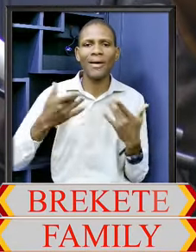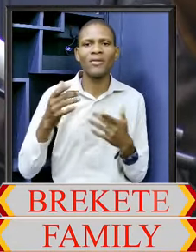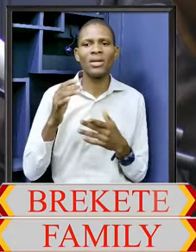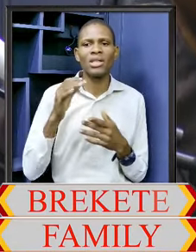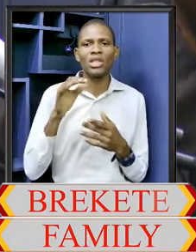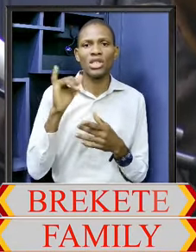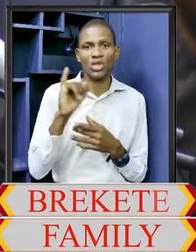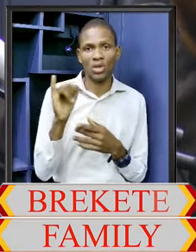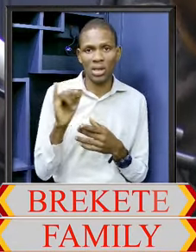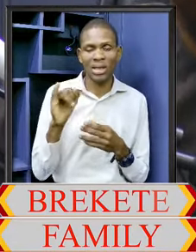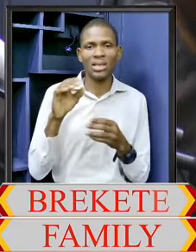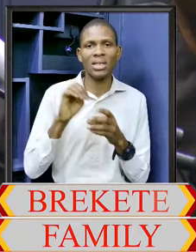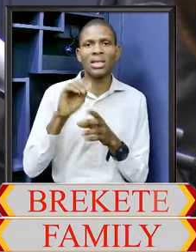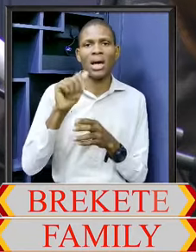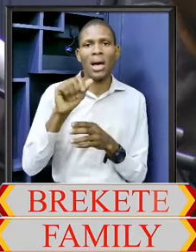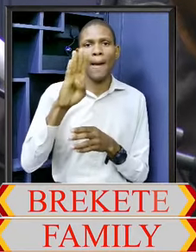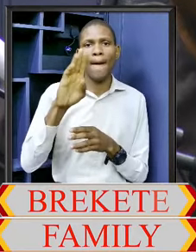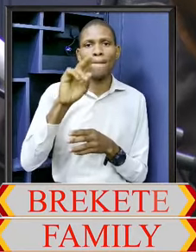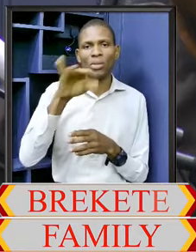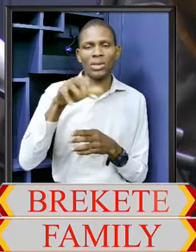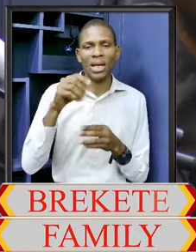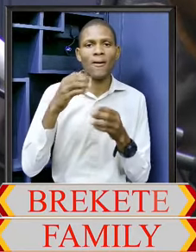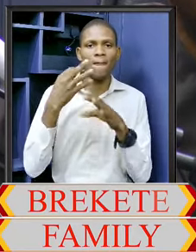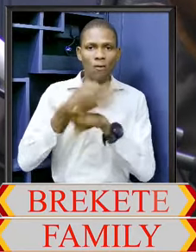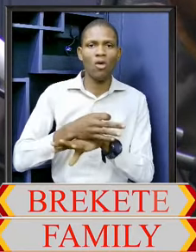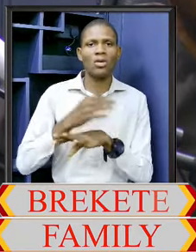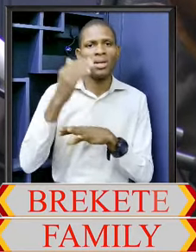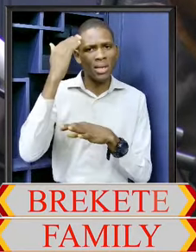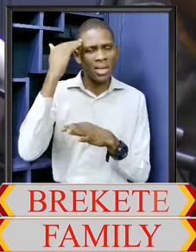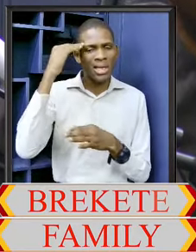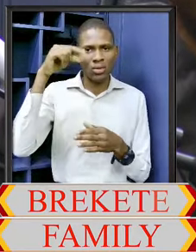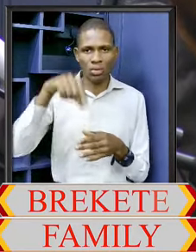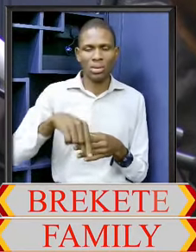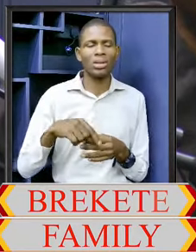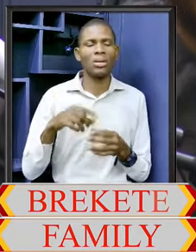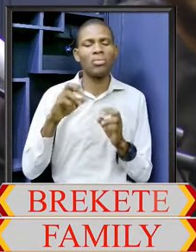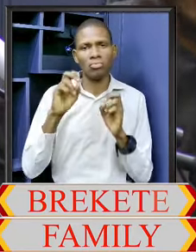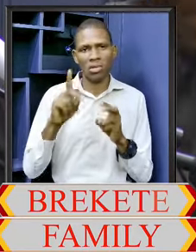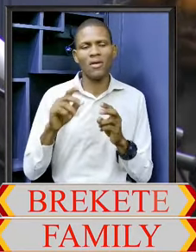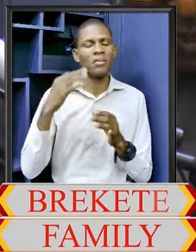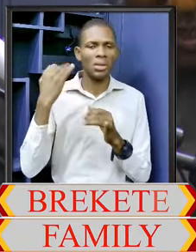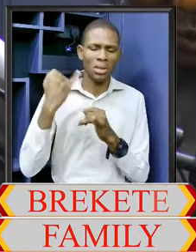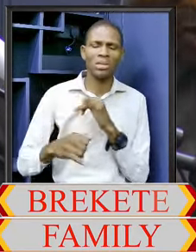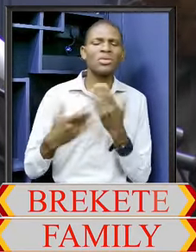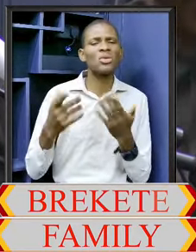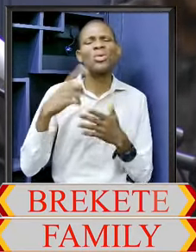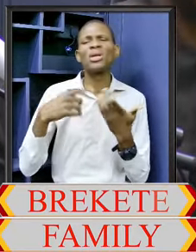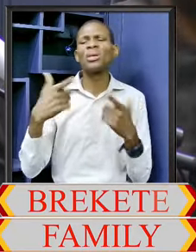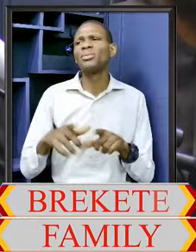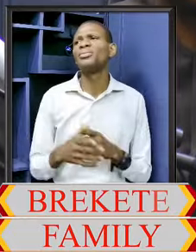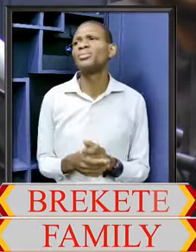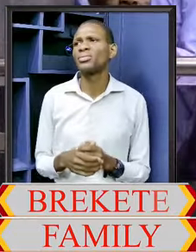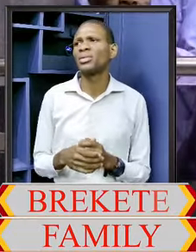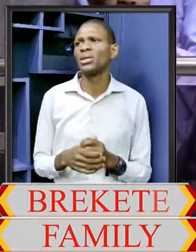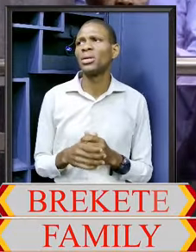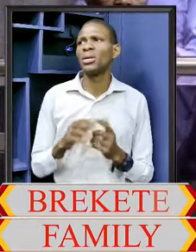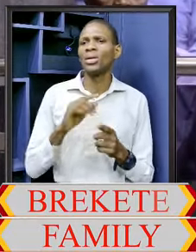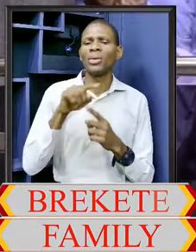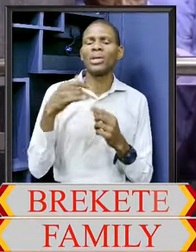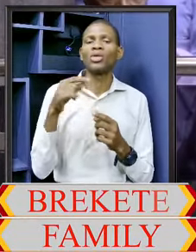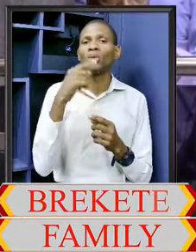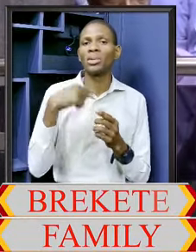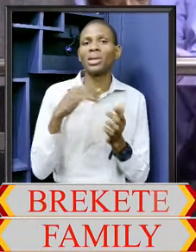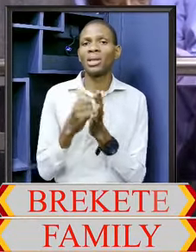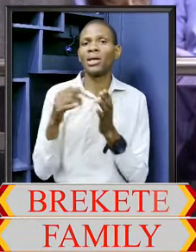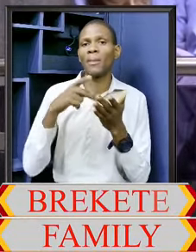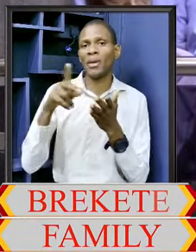in Abuja. In Abuja, here. Yes, first headquarters. Yes, sir. Okay, so finally, what thing can happen? So when they told me